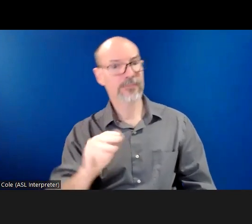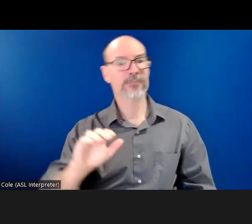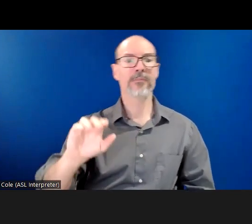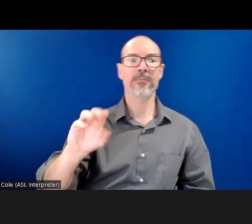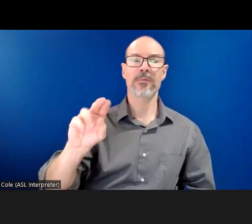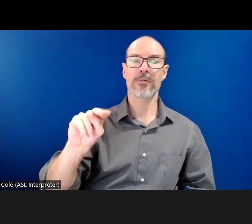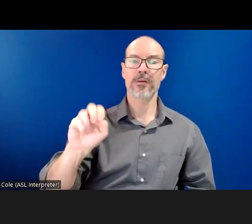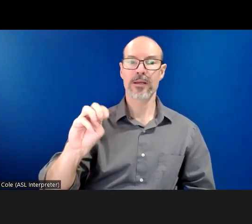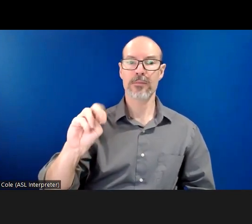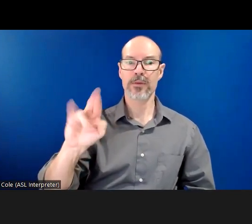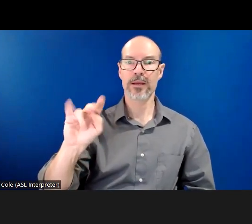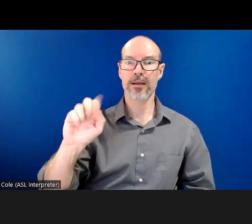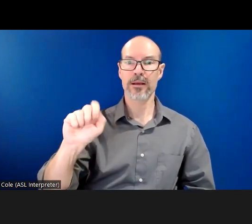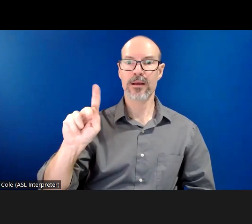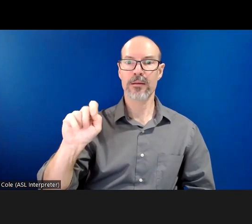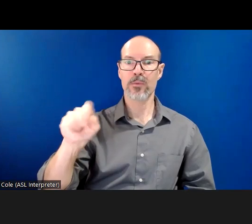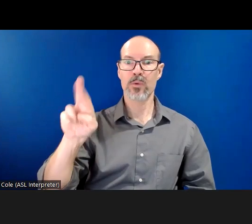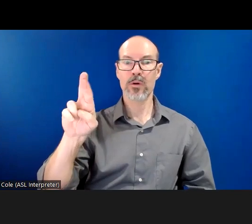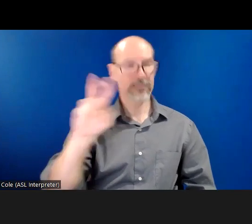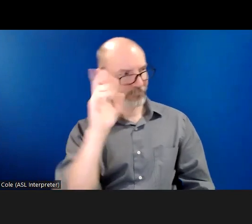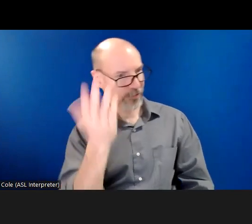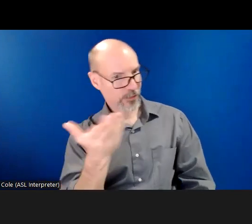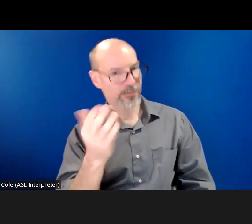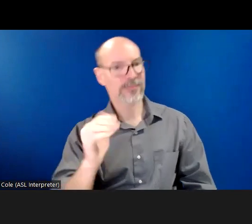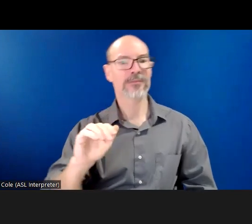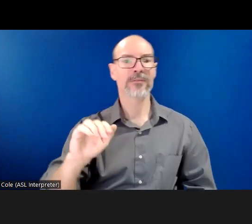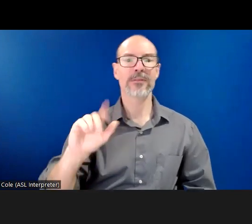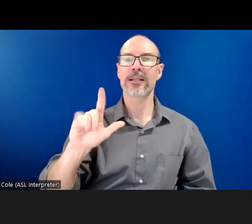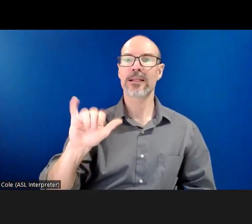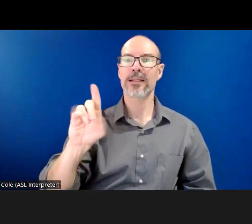Kapoor. Here. Lydia Lowe.